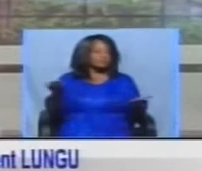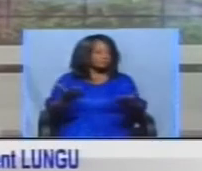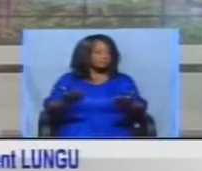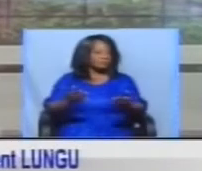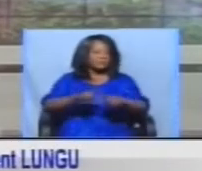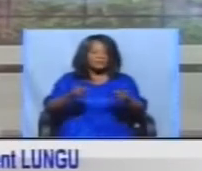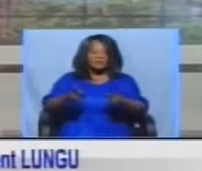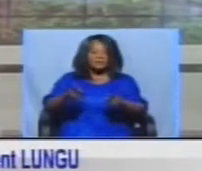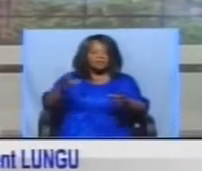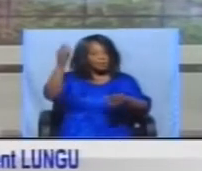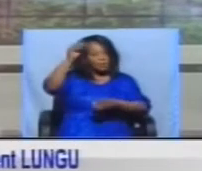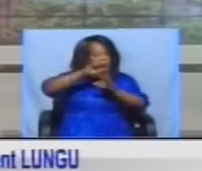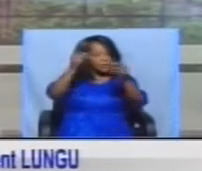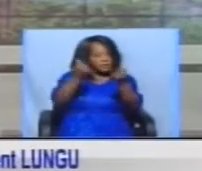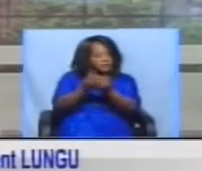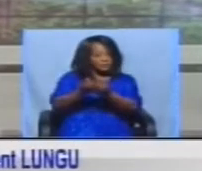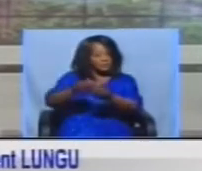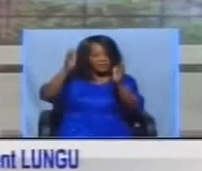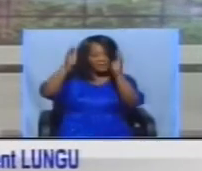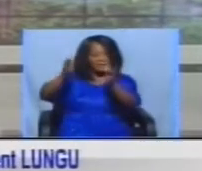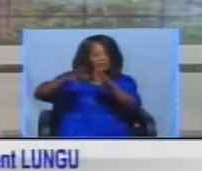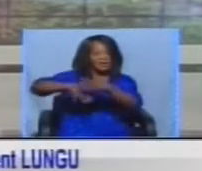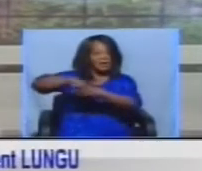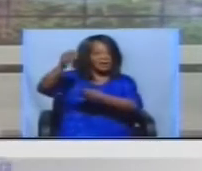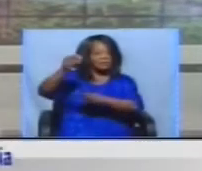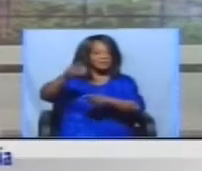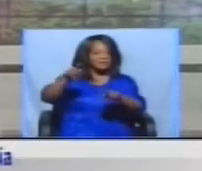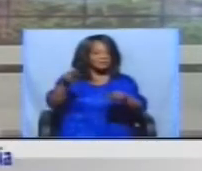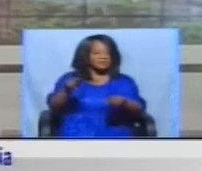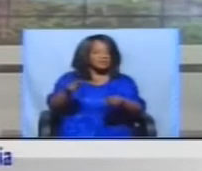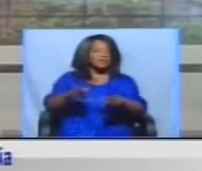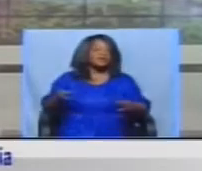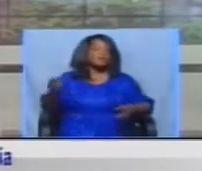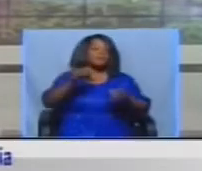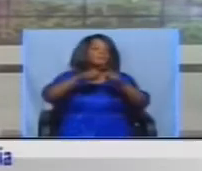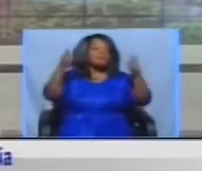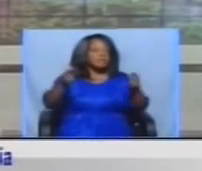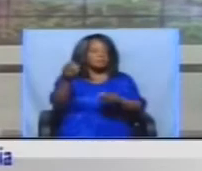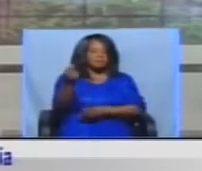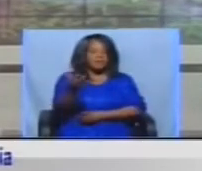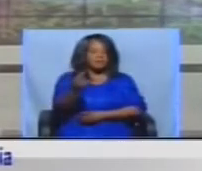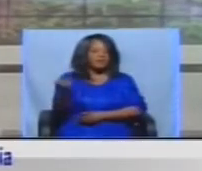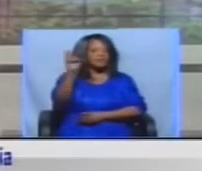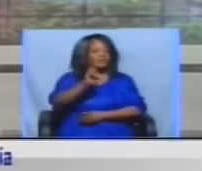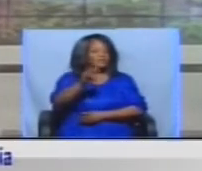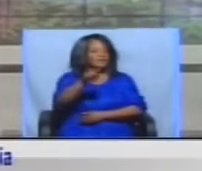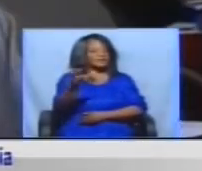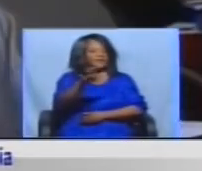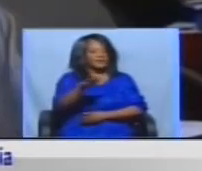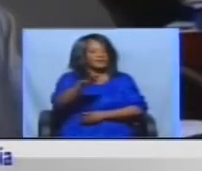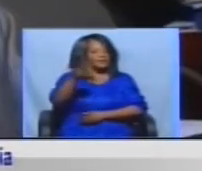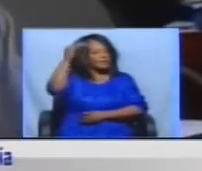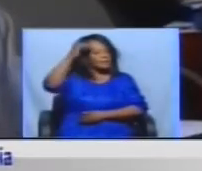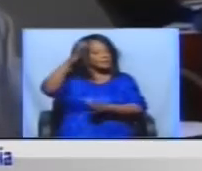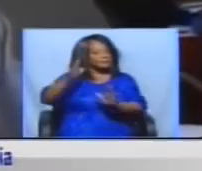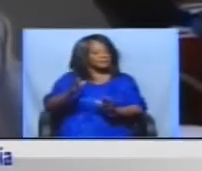servants attending workshops outside the province are drawing huge amounts of money meant for poverty alleviation in the area. The minister was speaking